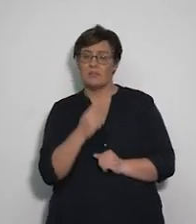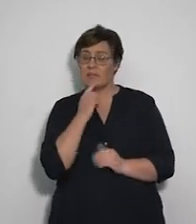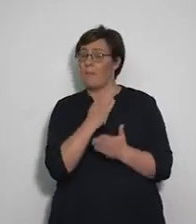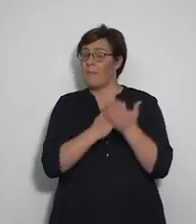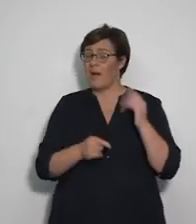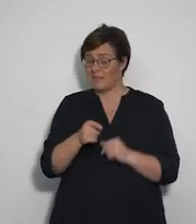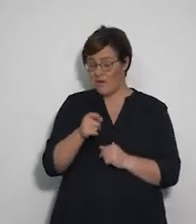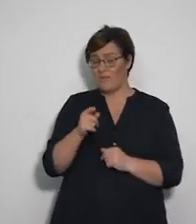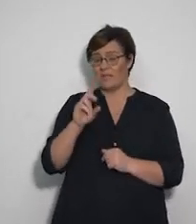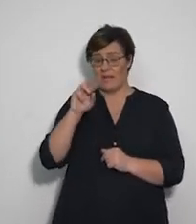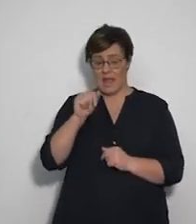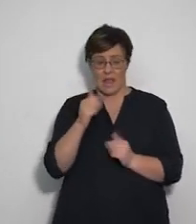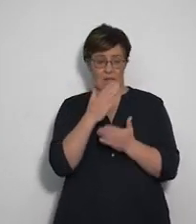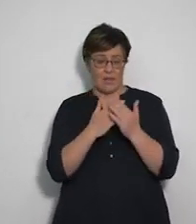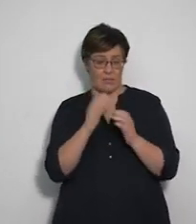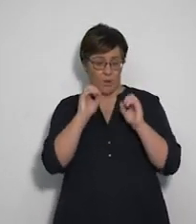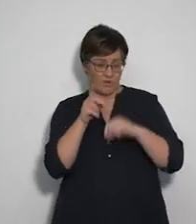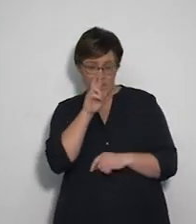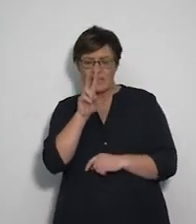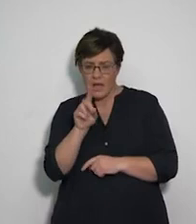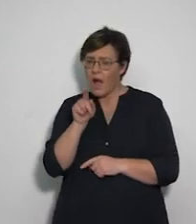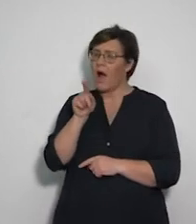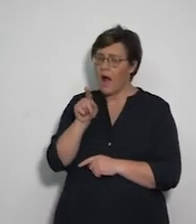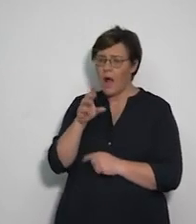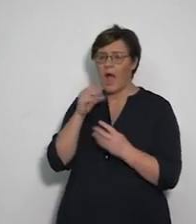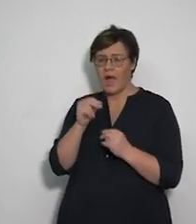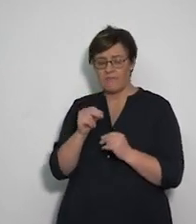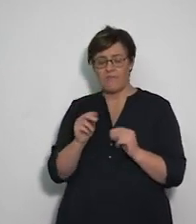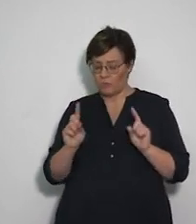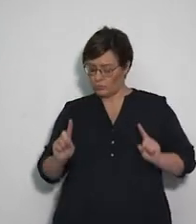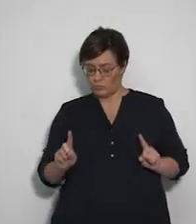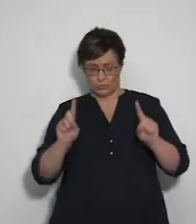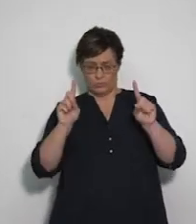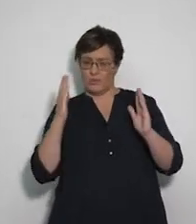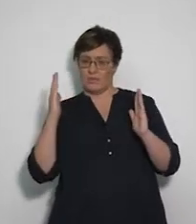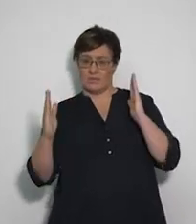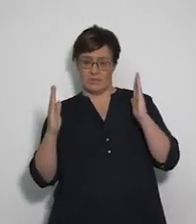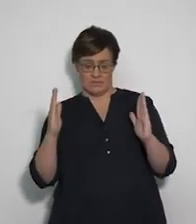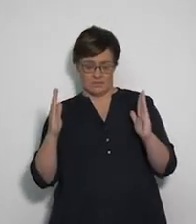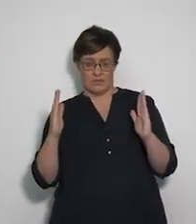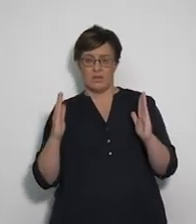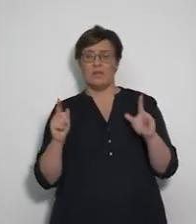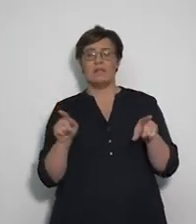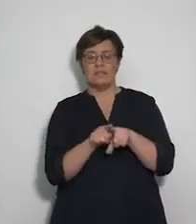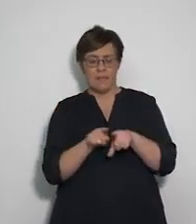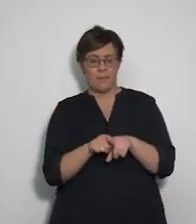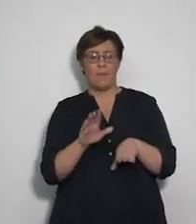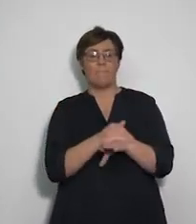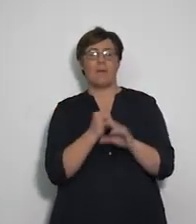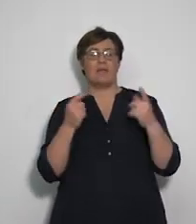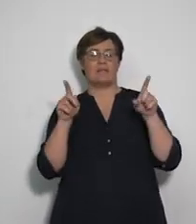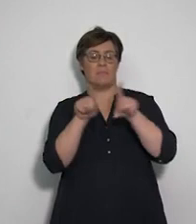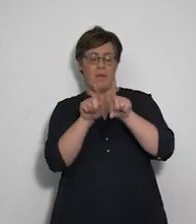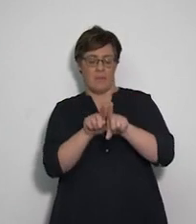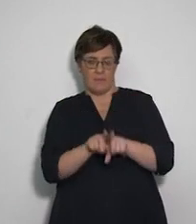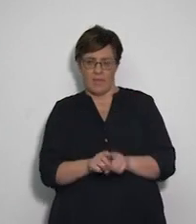it's a portion of a DNA molecule. If we look at it, we can clearly see that it's got two strands on either end, and there's some base pairing